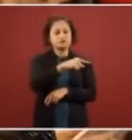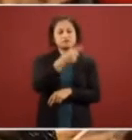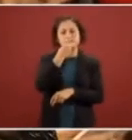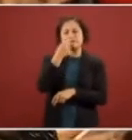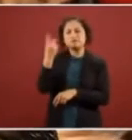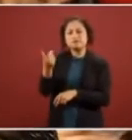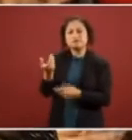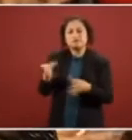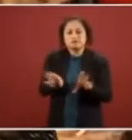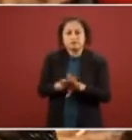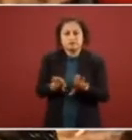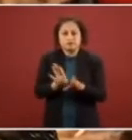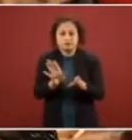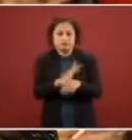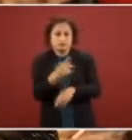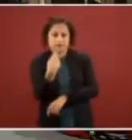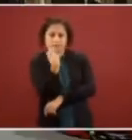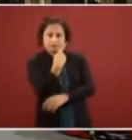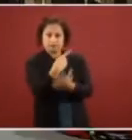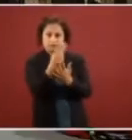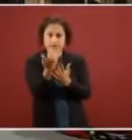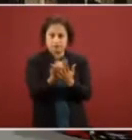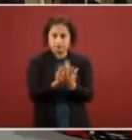ejecutándose desde la cuarta transformación?